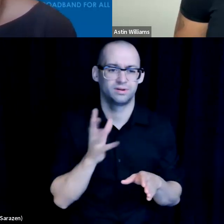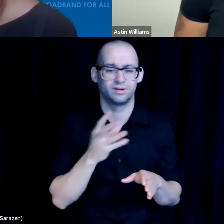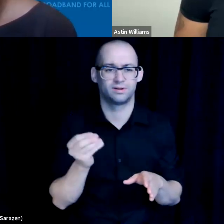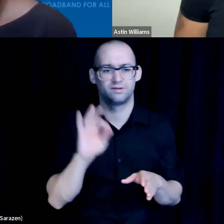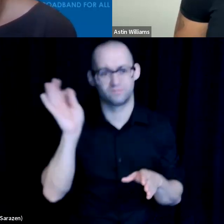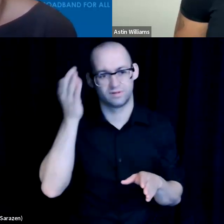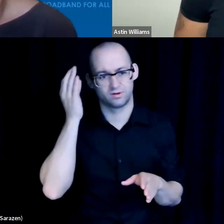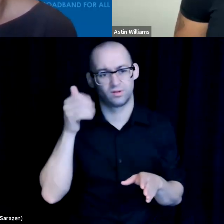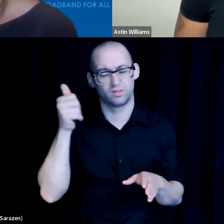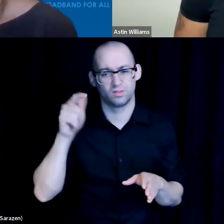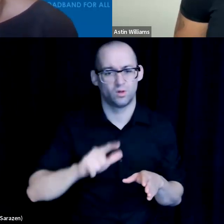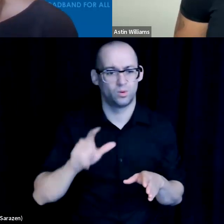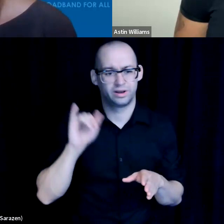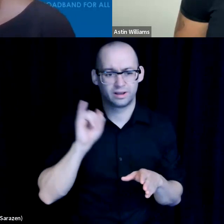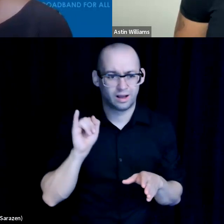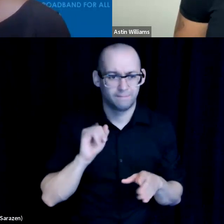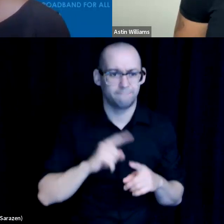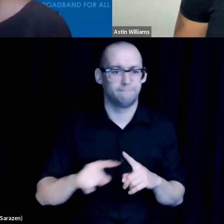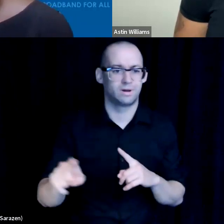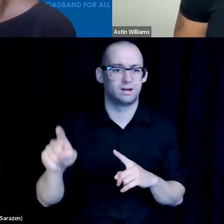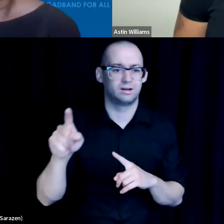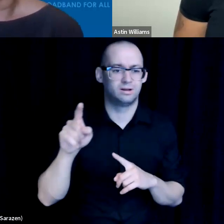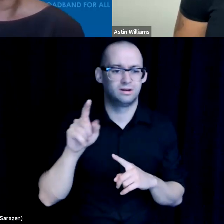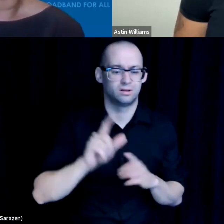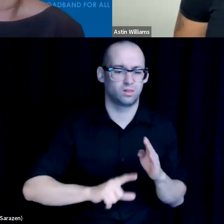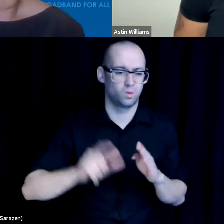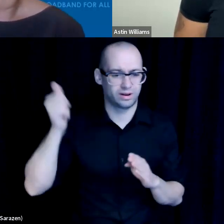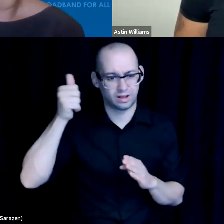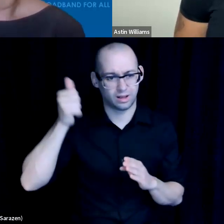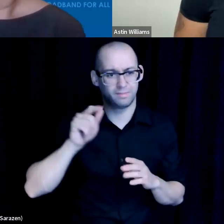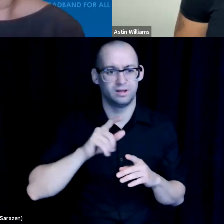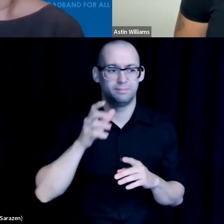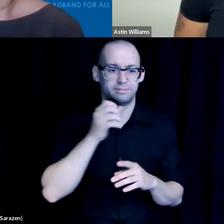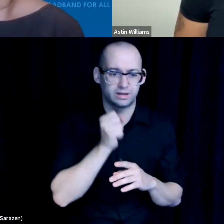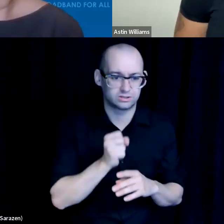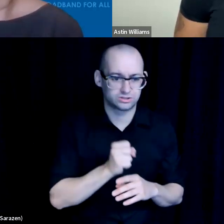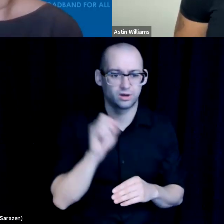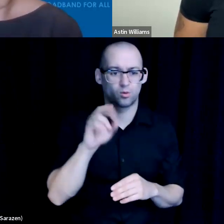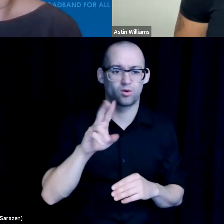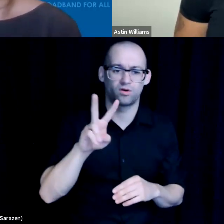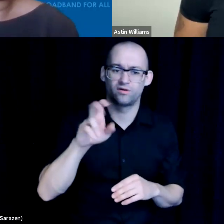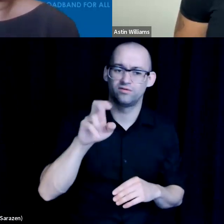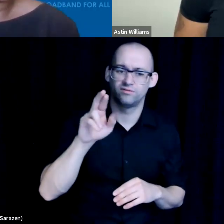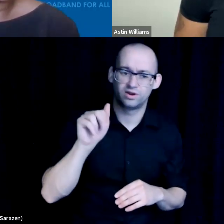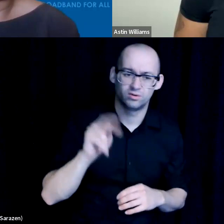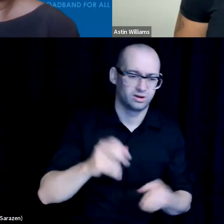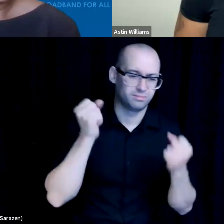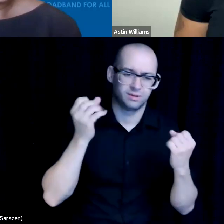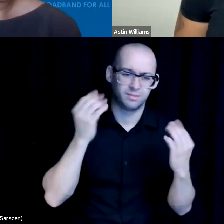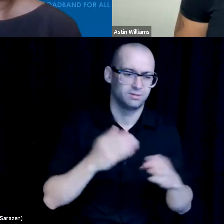federal level income, but also could be an aging individuals, or it could be also be a veteran. So there's so much